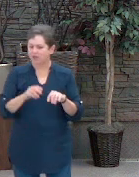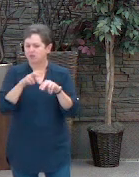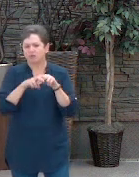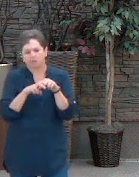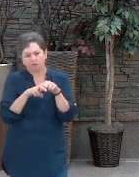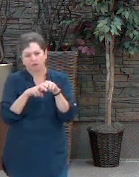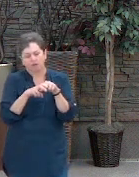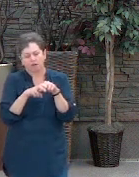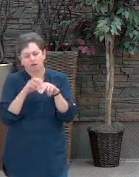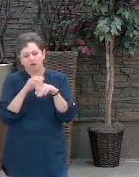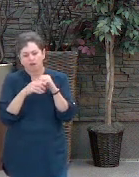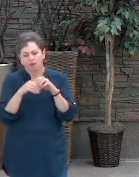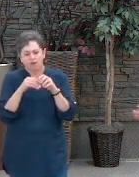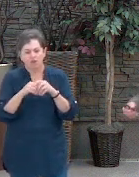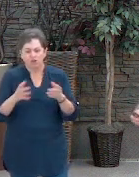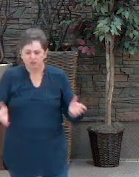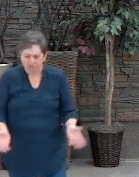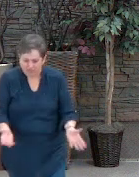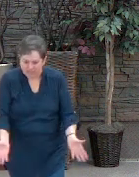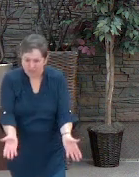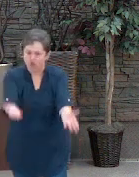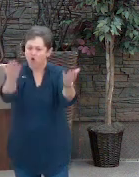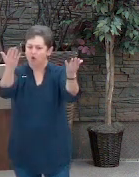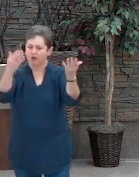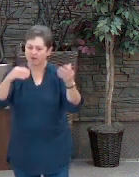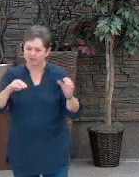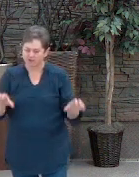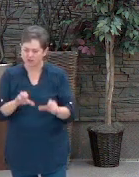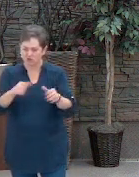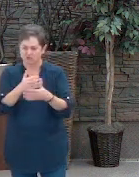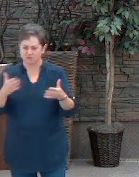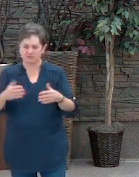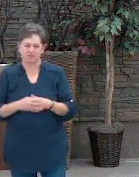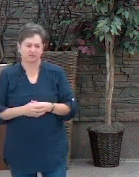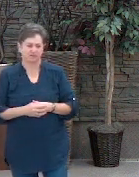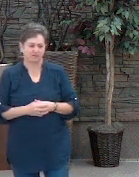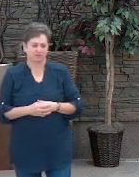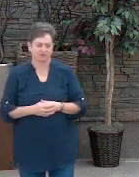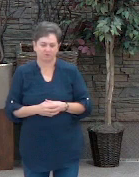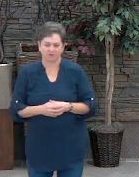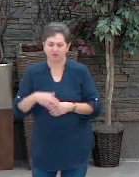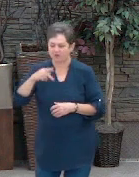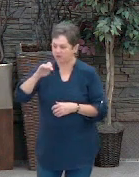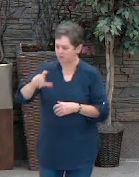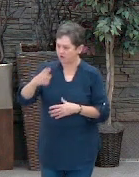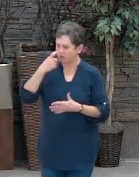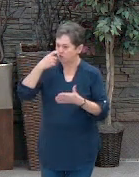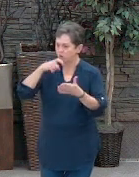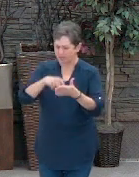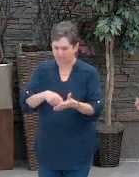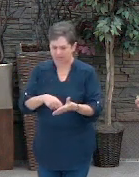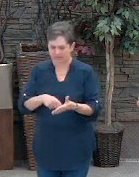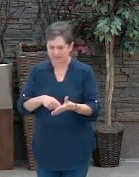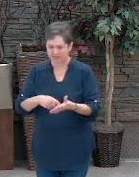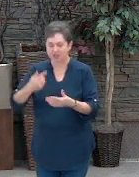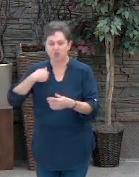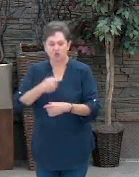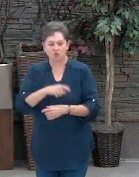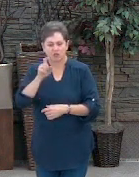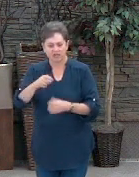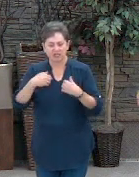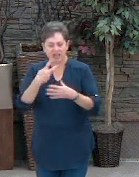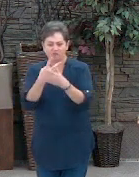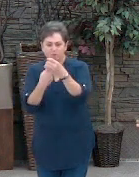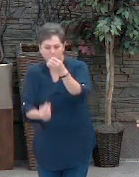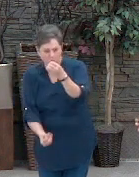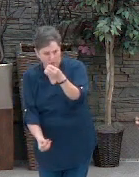sit this in the cocoon. You need to get out and you need to do some stuff. And Paul's recognizing We've got to have both